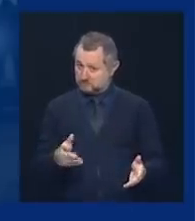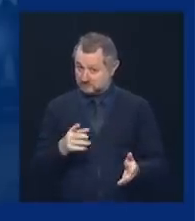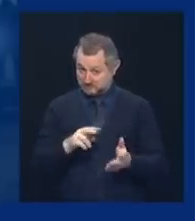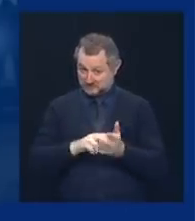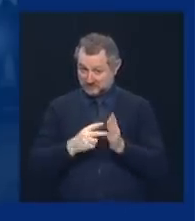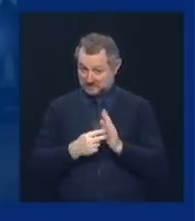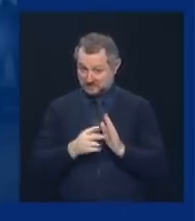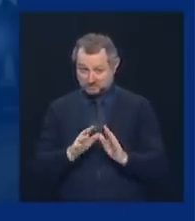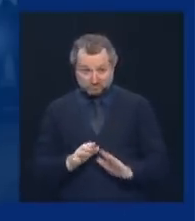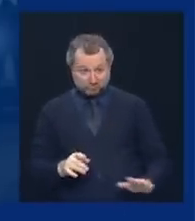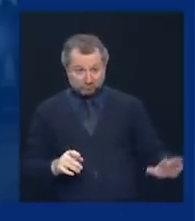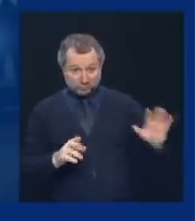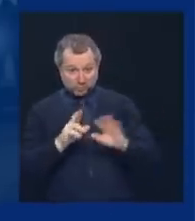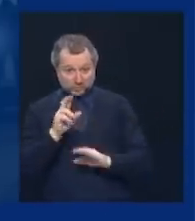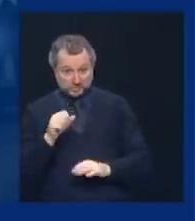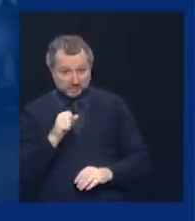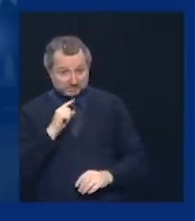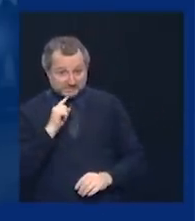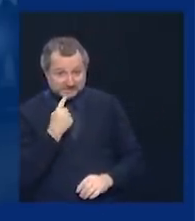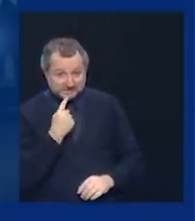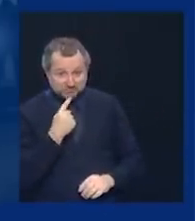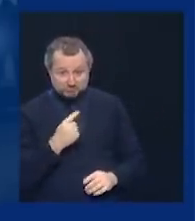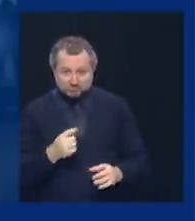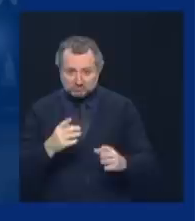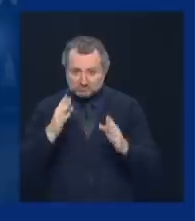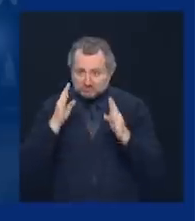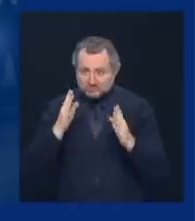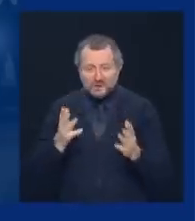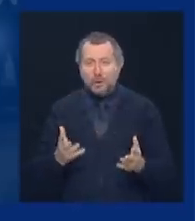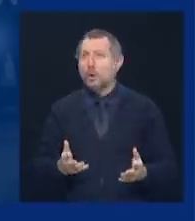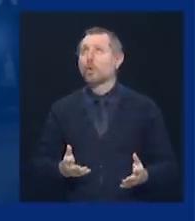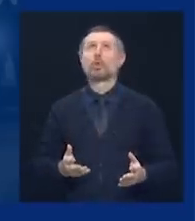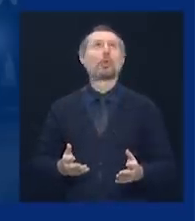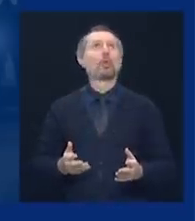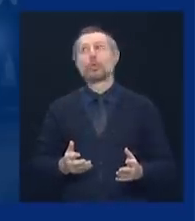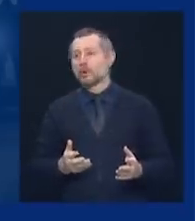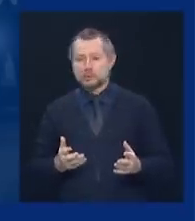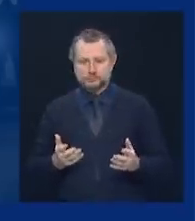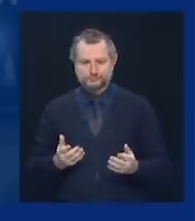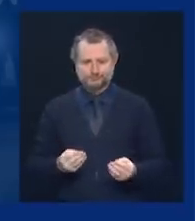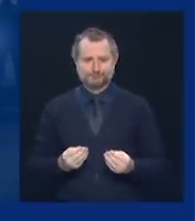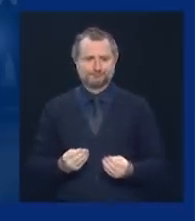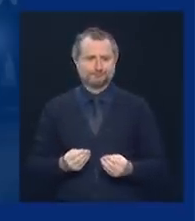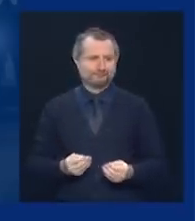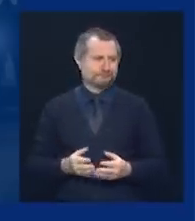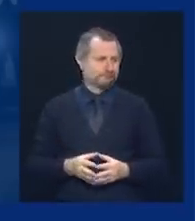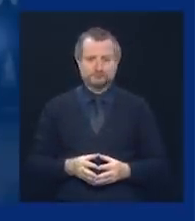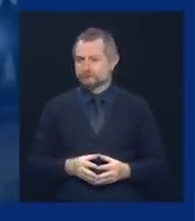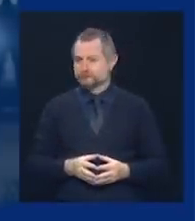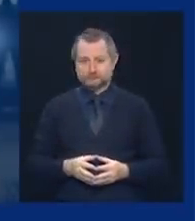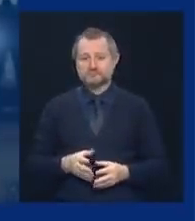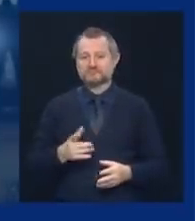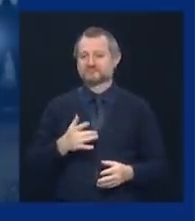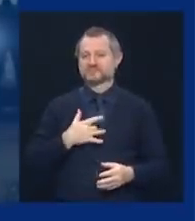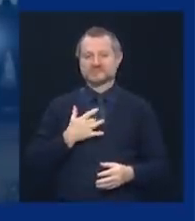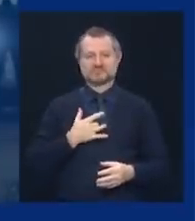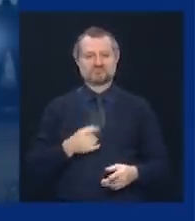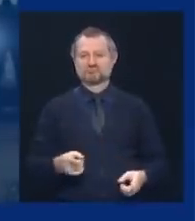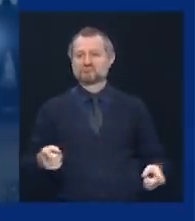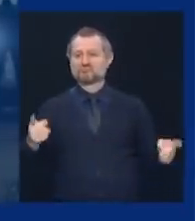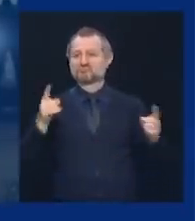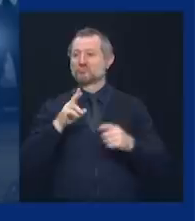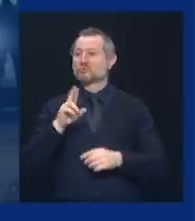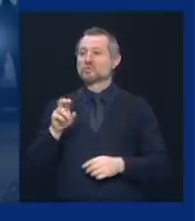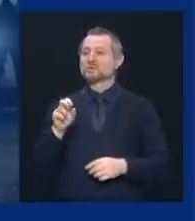as seriously as it should, and more importantly, I don't think this country is taking the action that it should